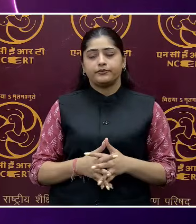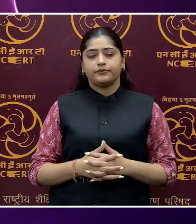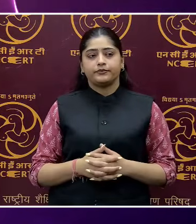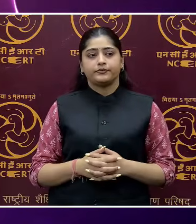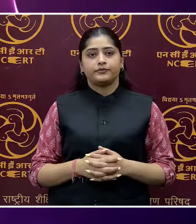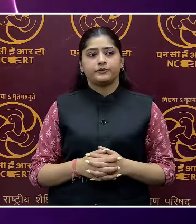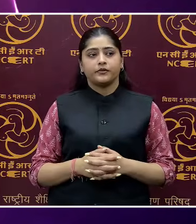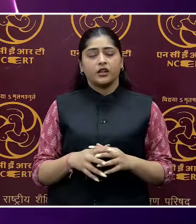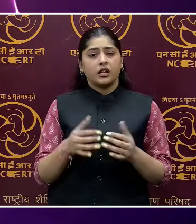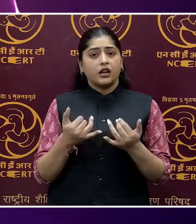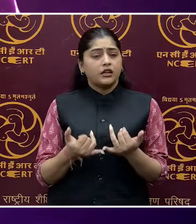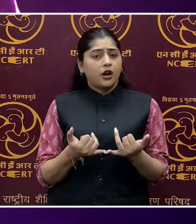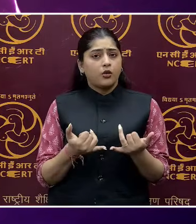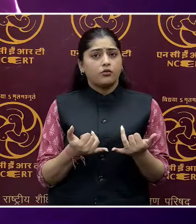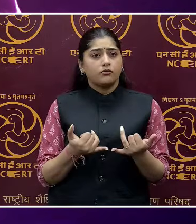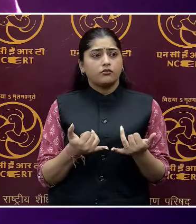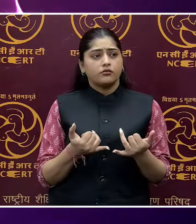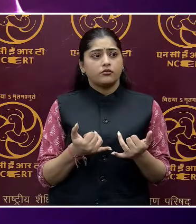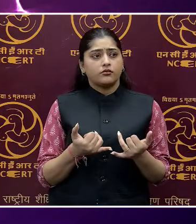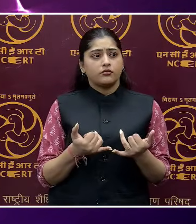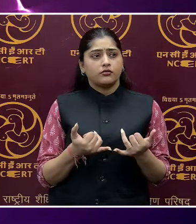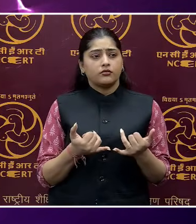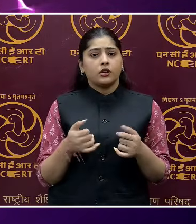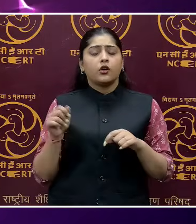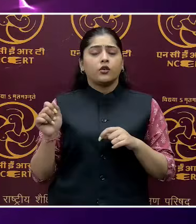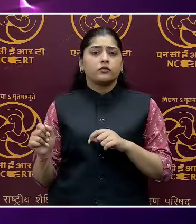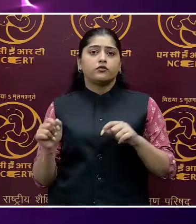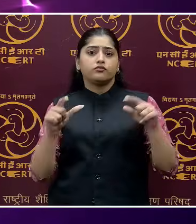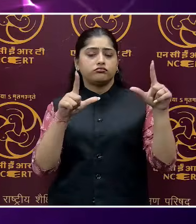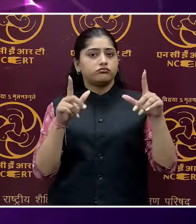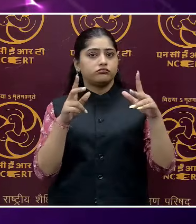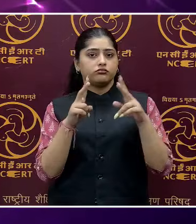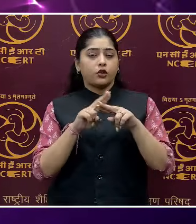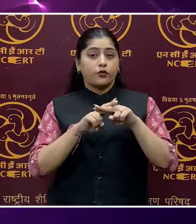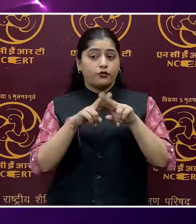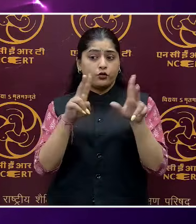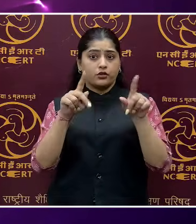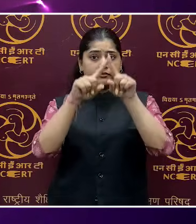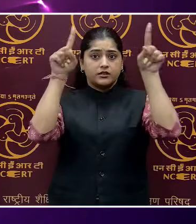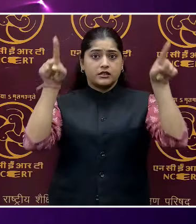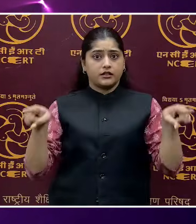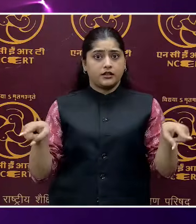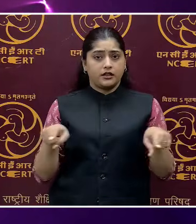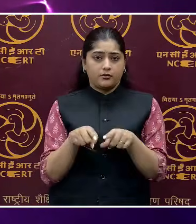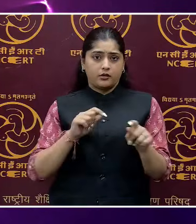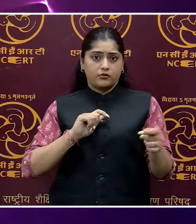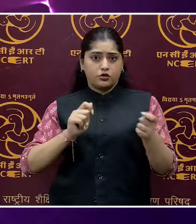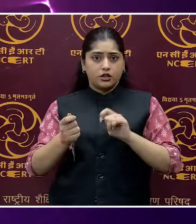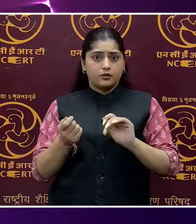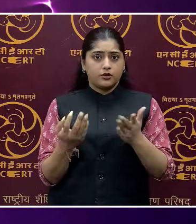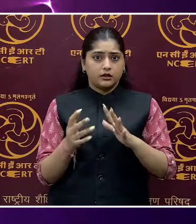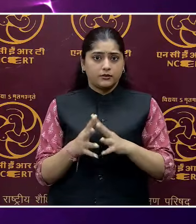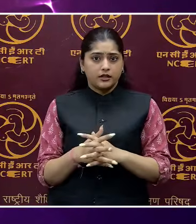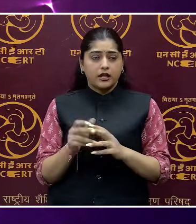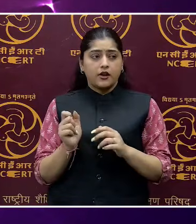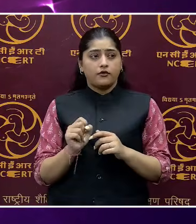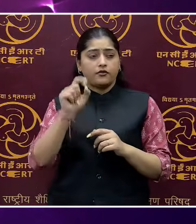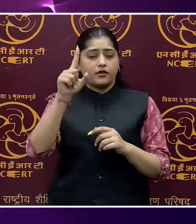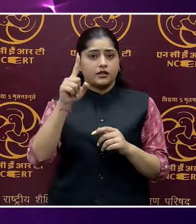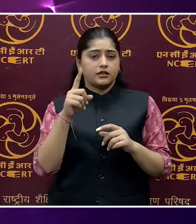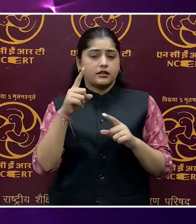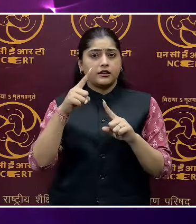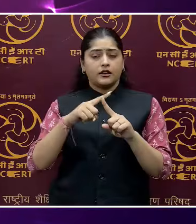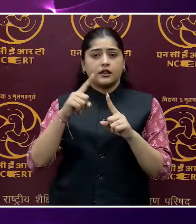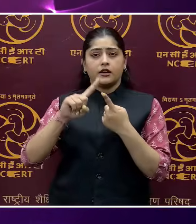You can maximize also to the full screen. Now this is the demonstration part. First, here is the term